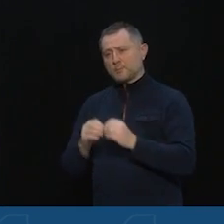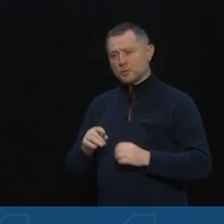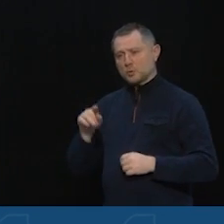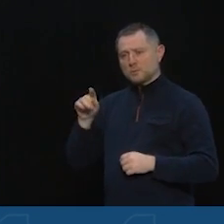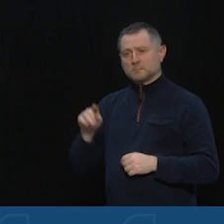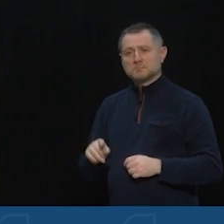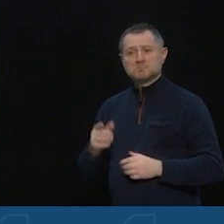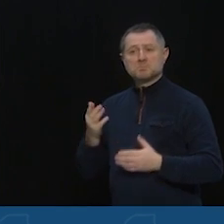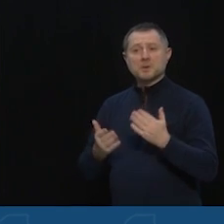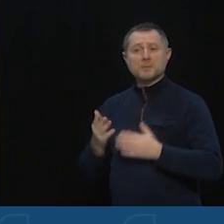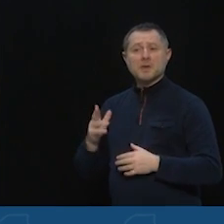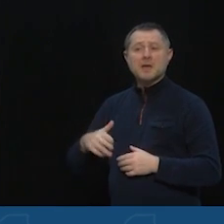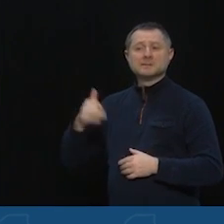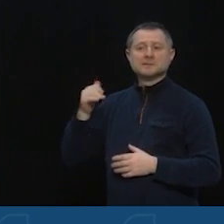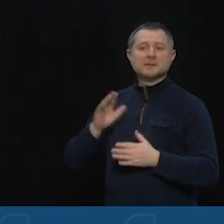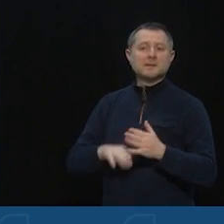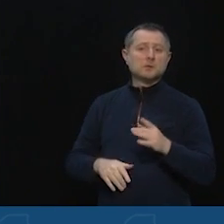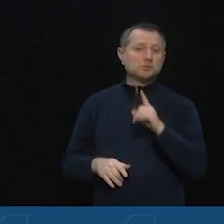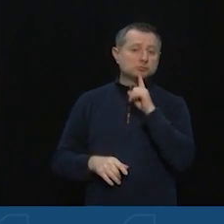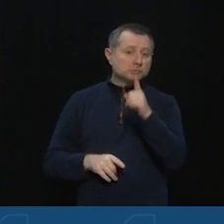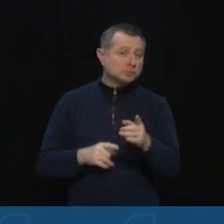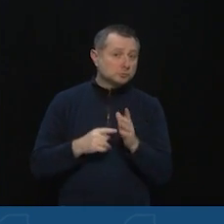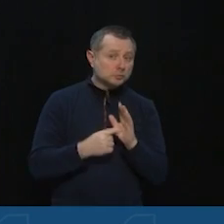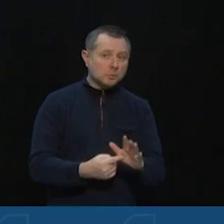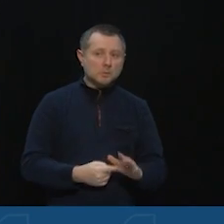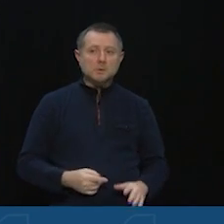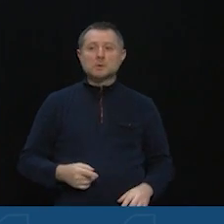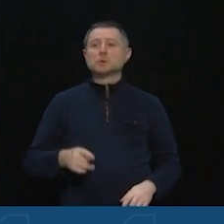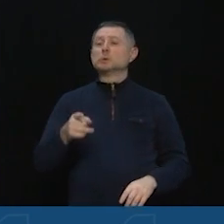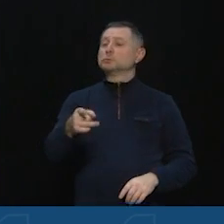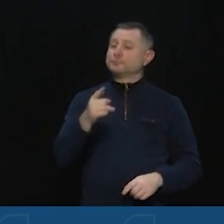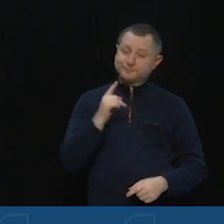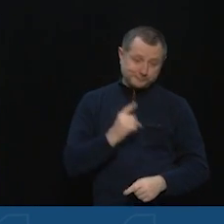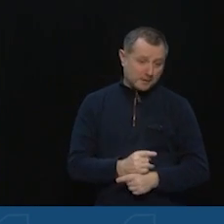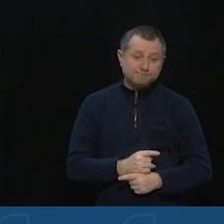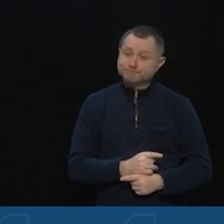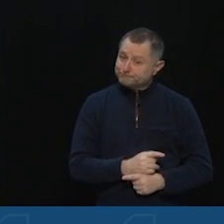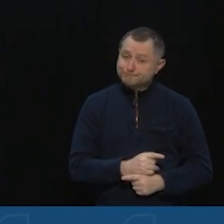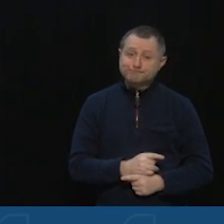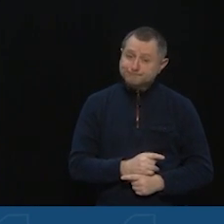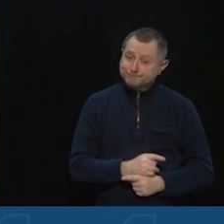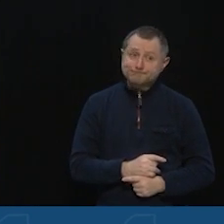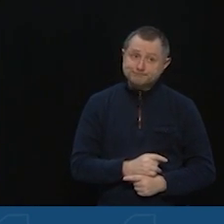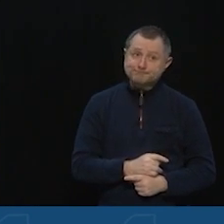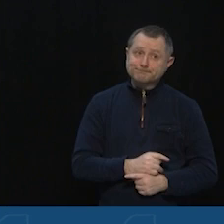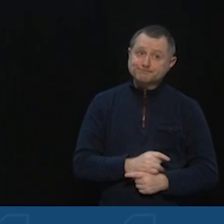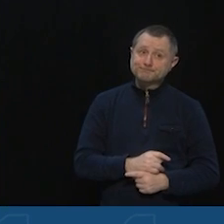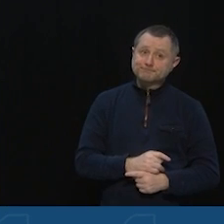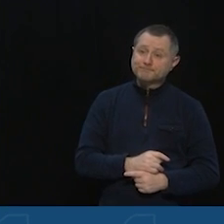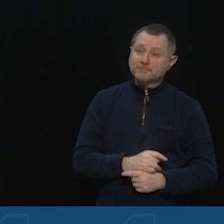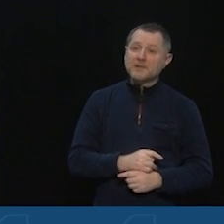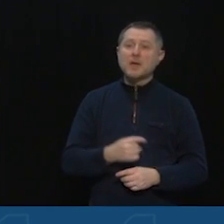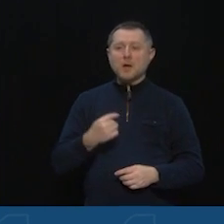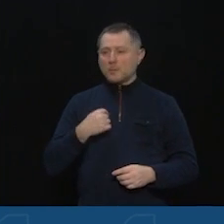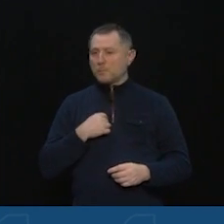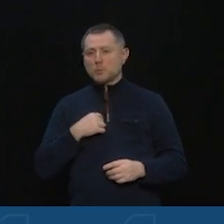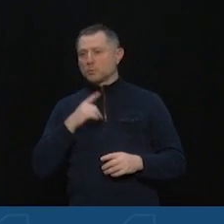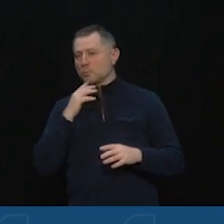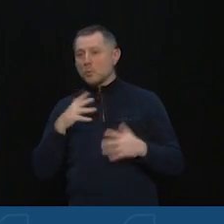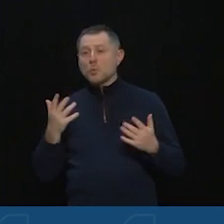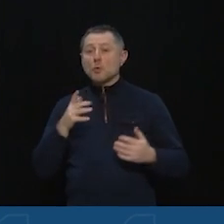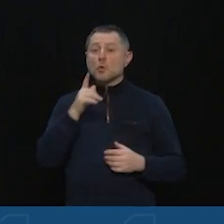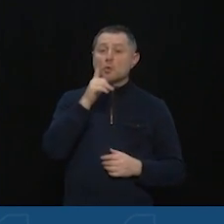higher than Sure. what's being presented here? You're absolutely right that we no longer are capturing all the people who